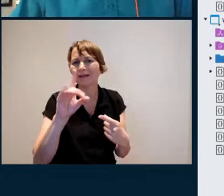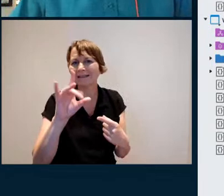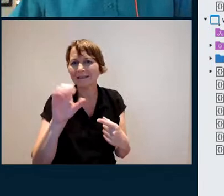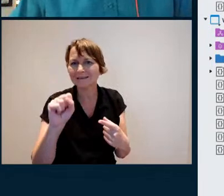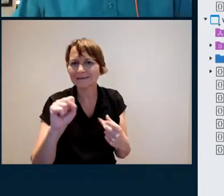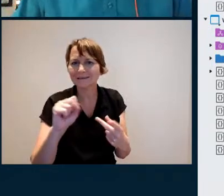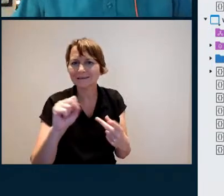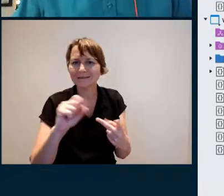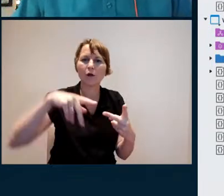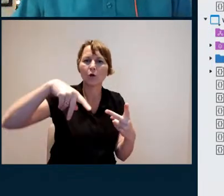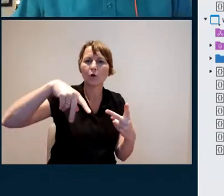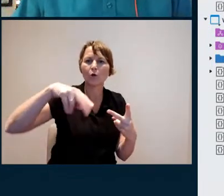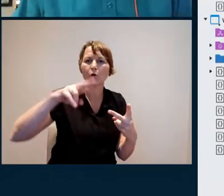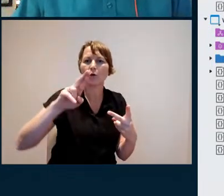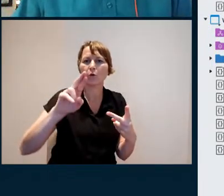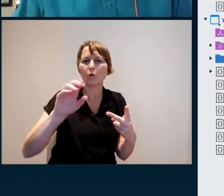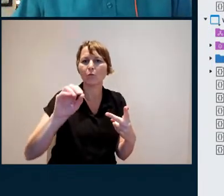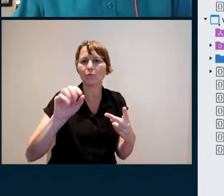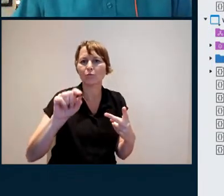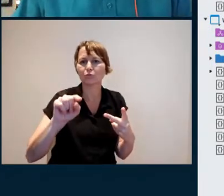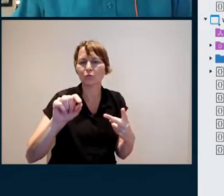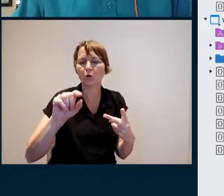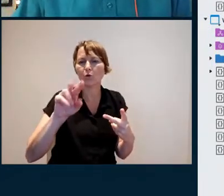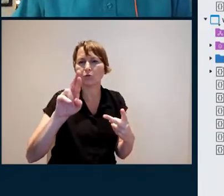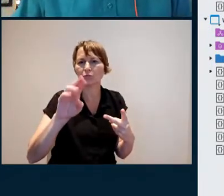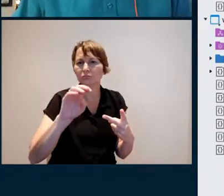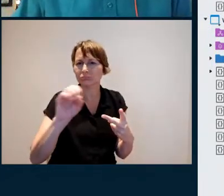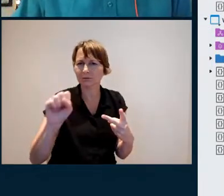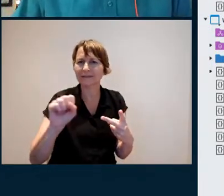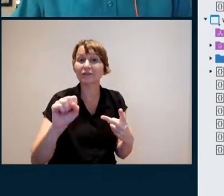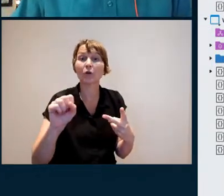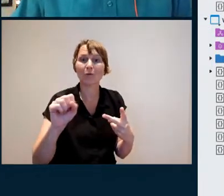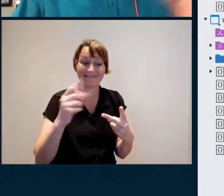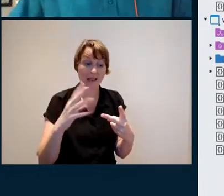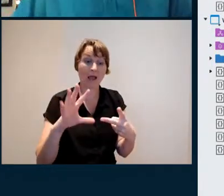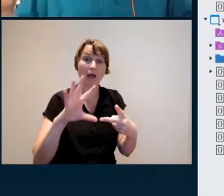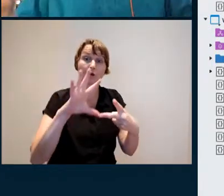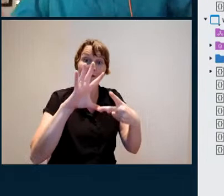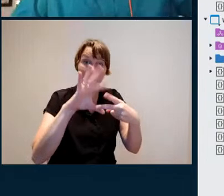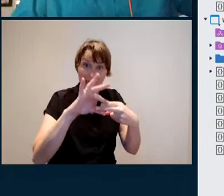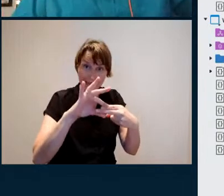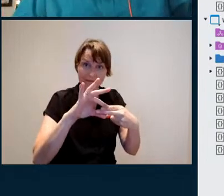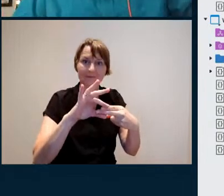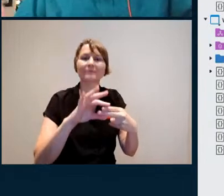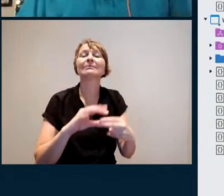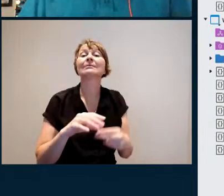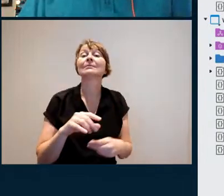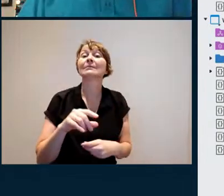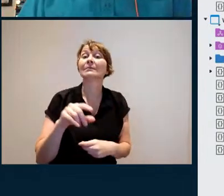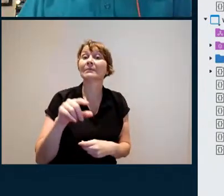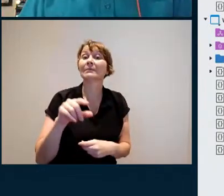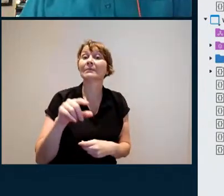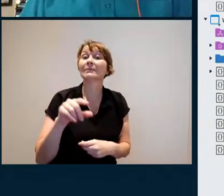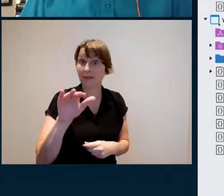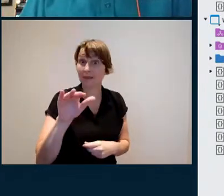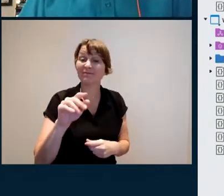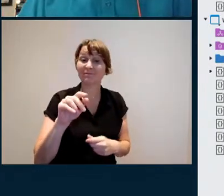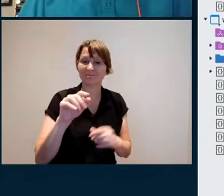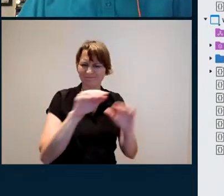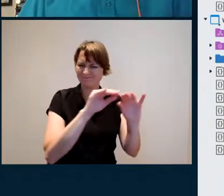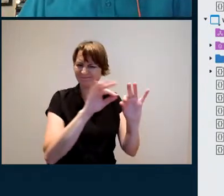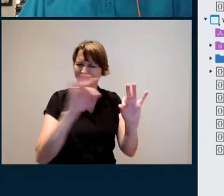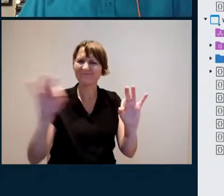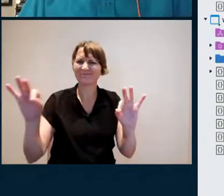case, we're giving it the connection strings. So we're saying, vote, you know how to find vote. It's a CS proj, go run